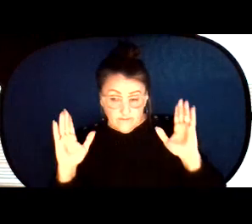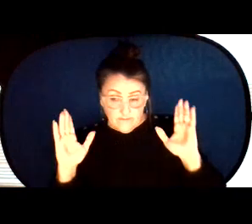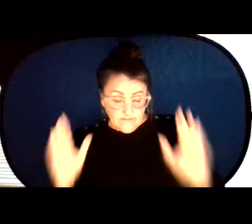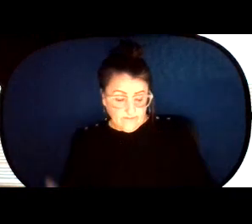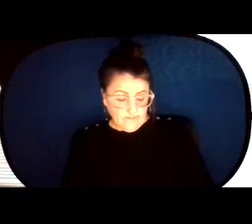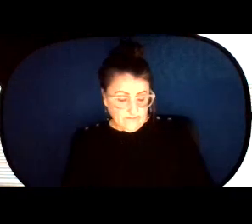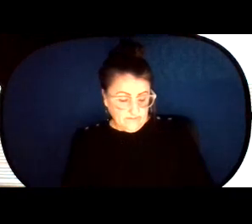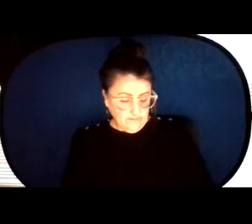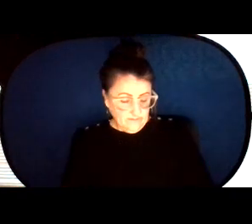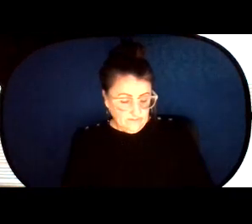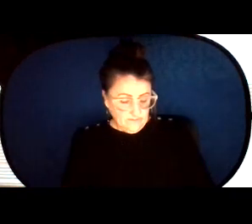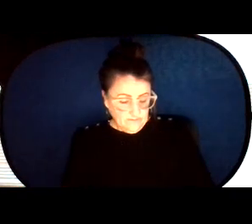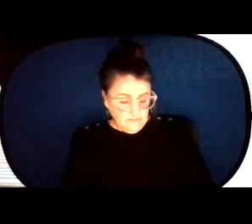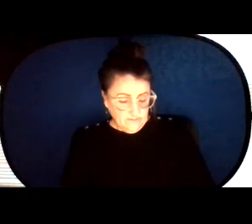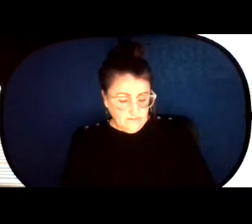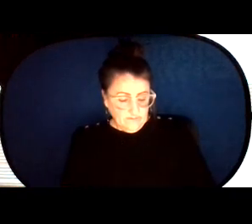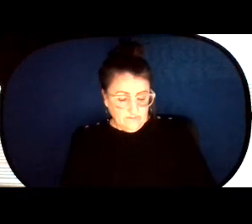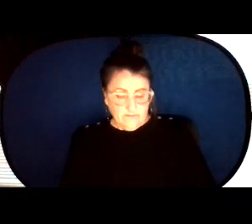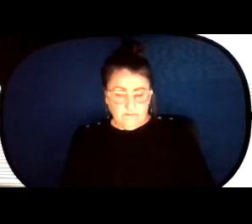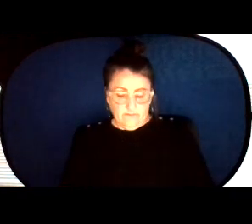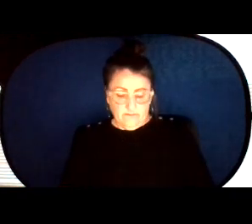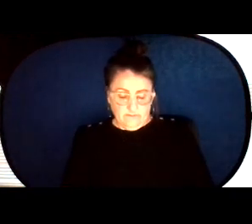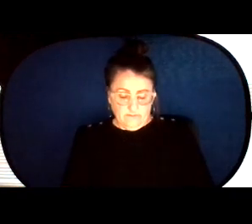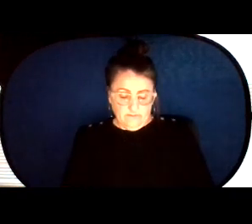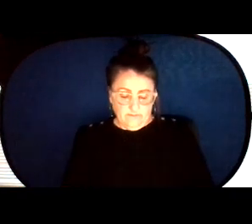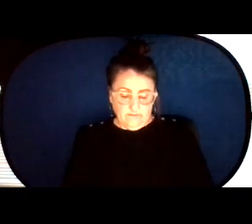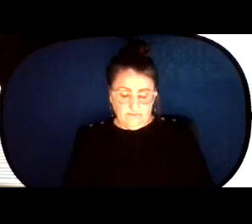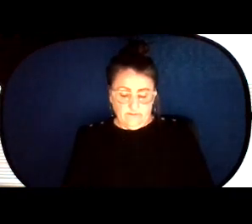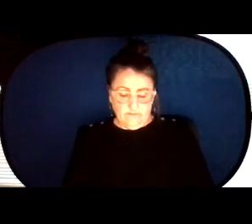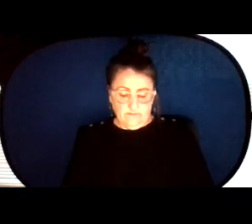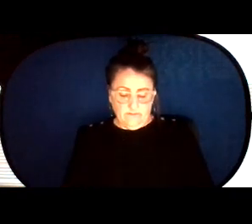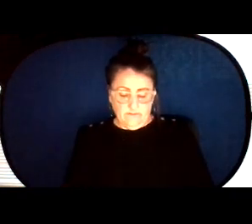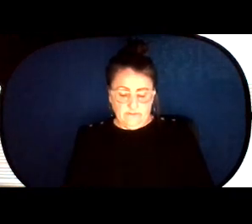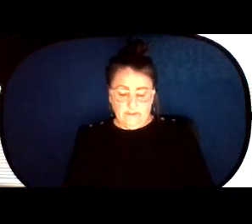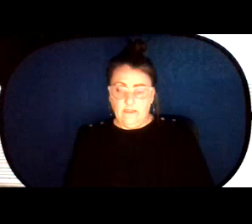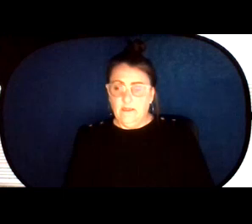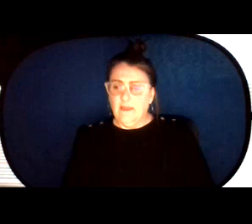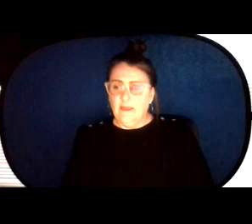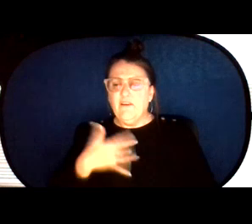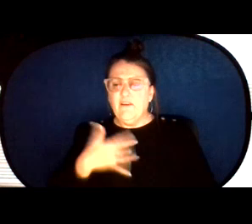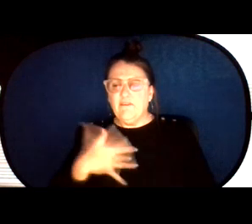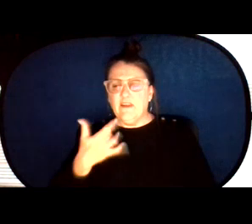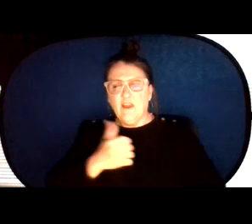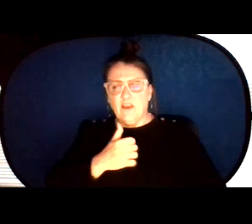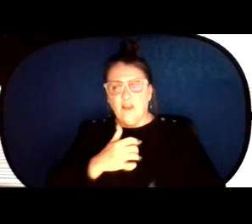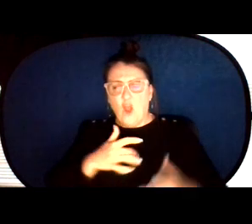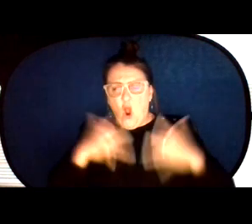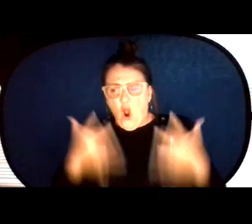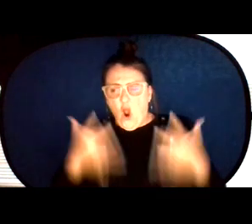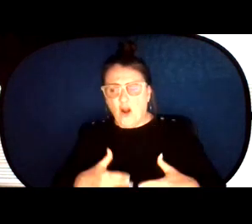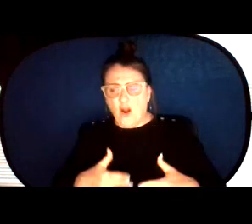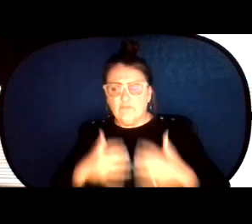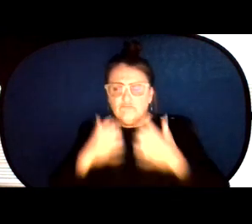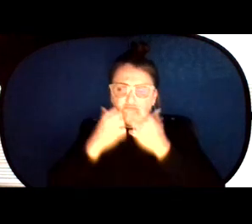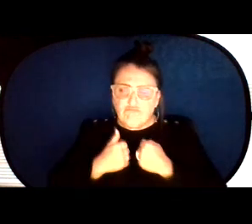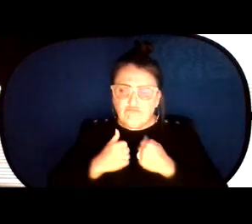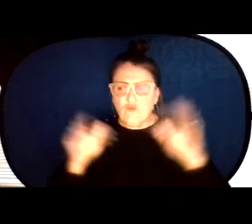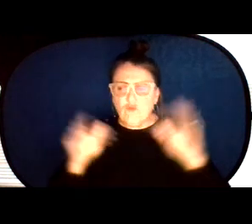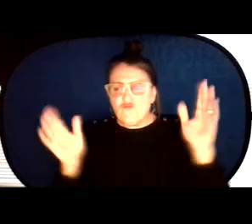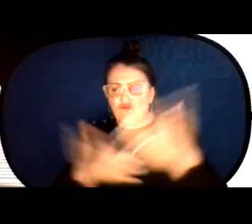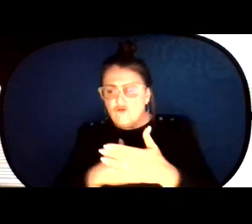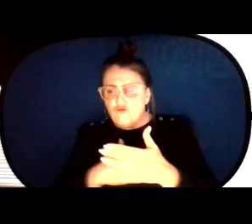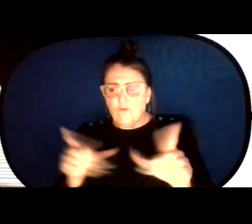Just wanted to echo everything that everyone said, and you can feel the heart in the room, and from those online as